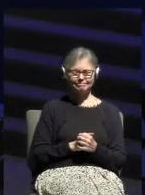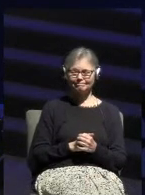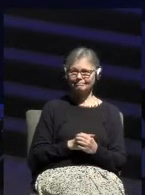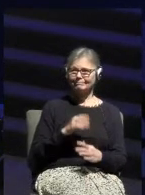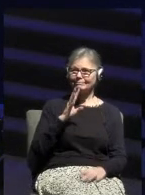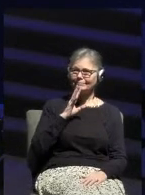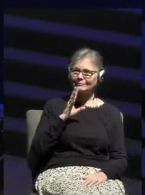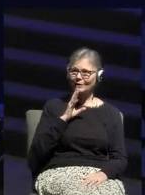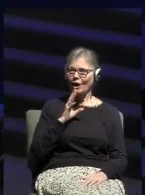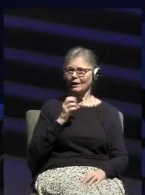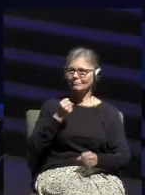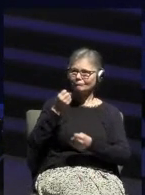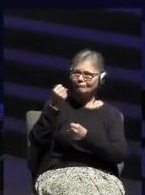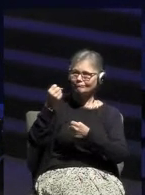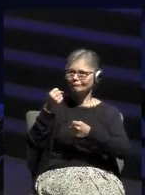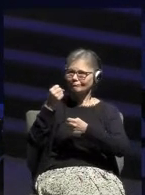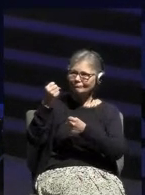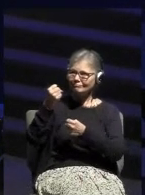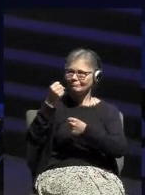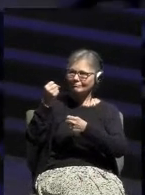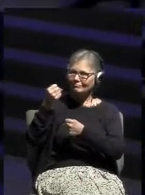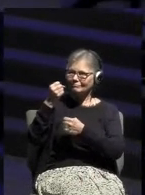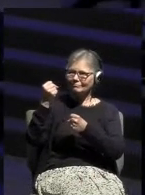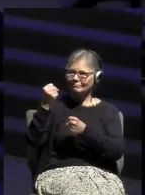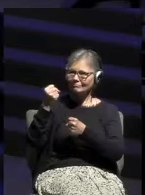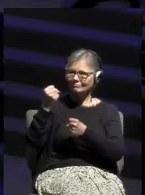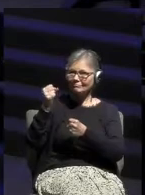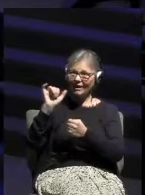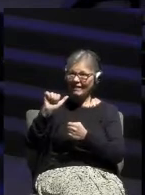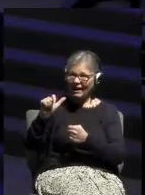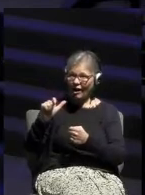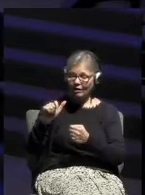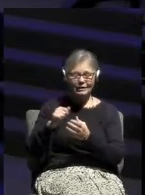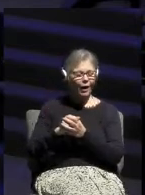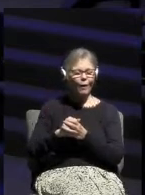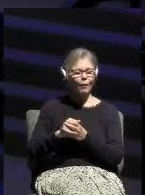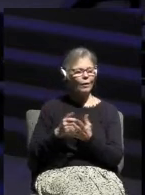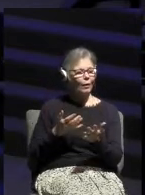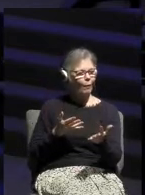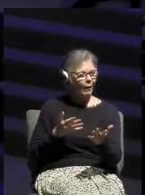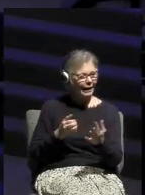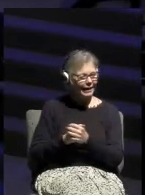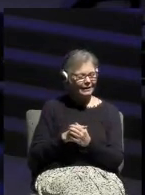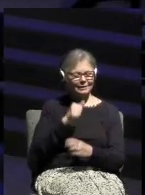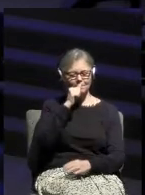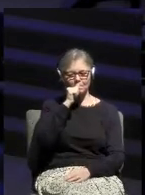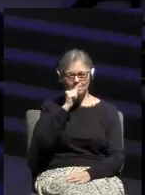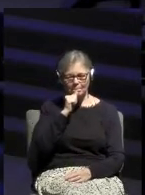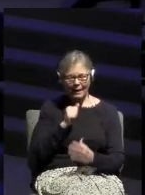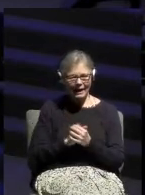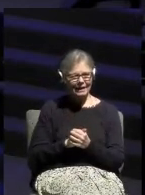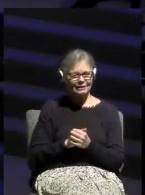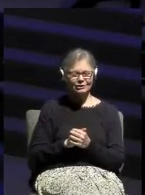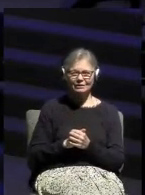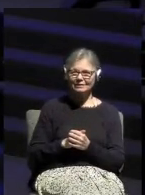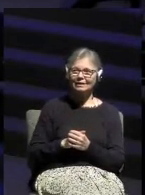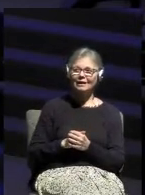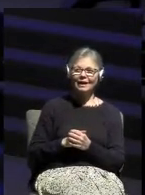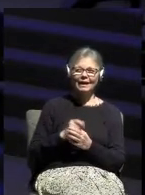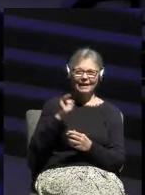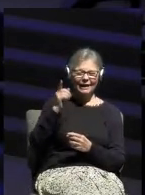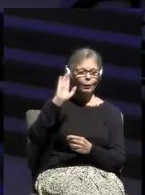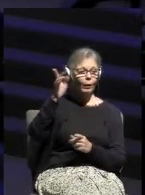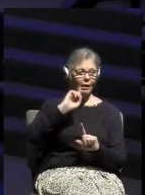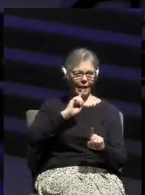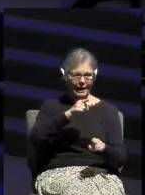when we first start, right? Because it's new. We're learning how to hear His voice, and we're learning how